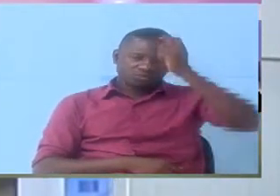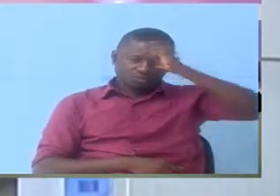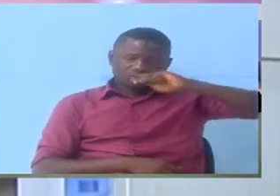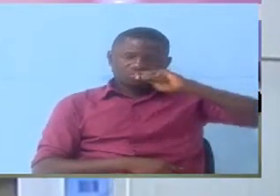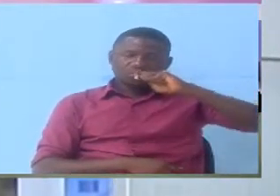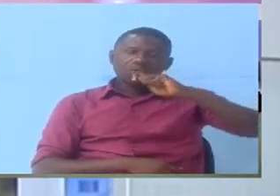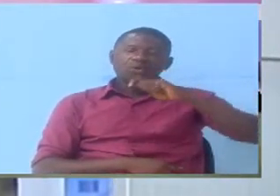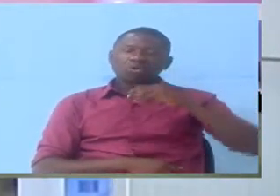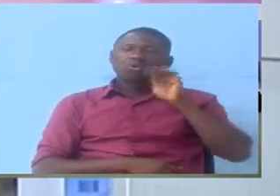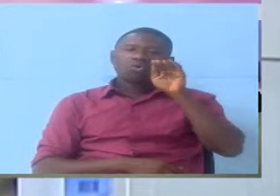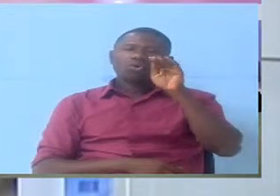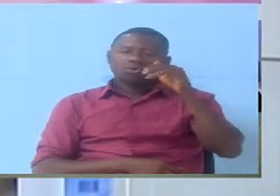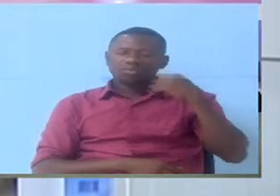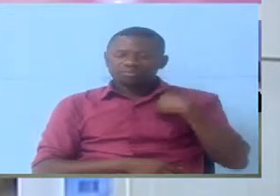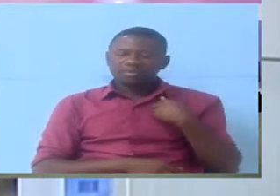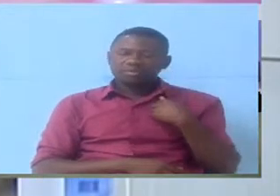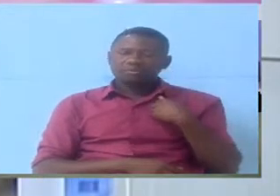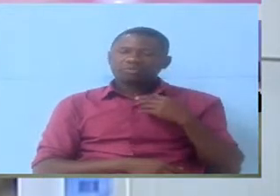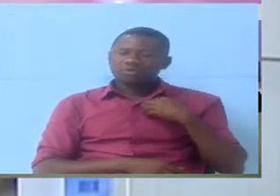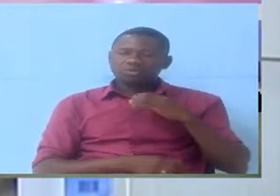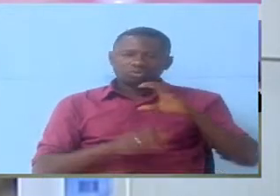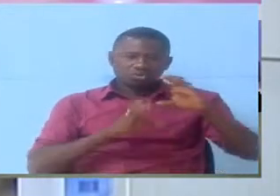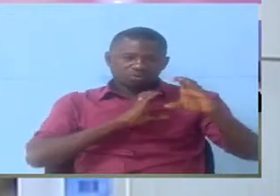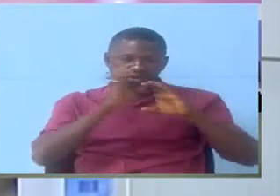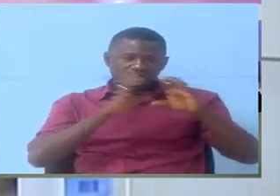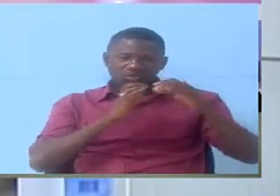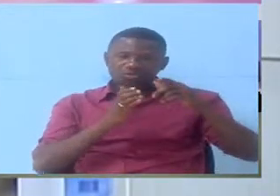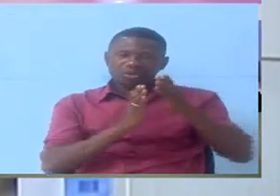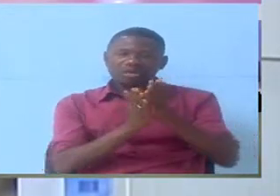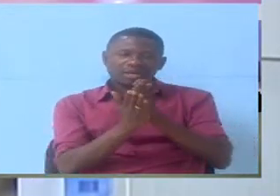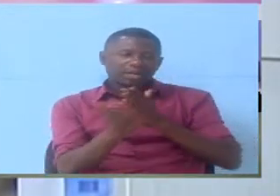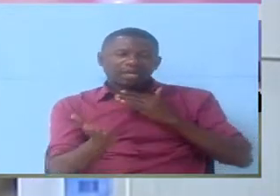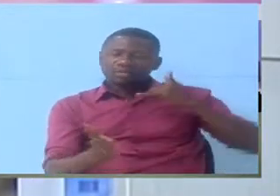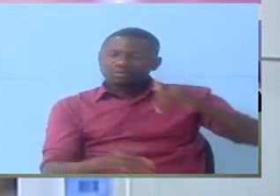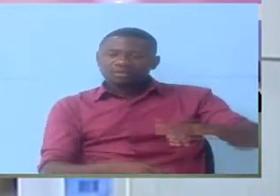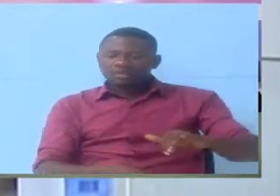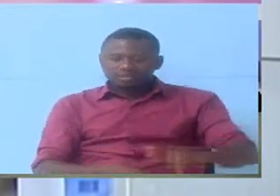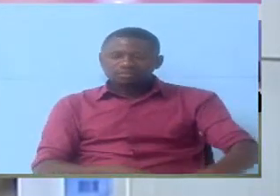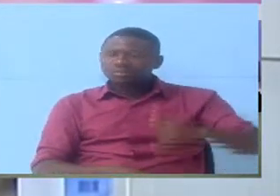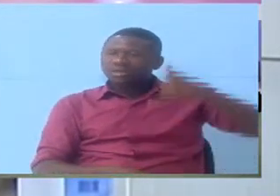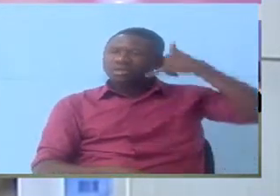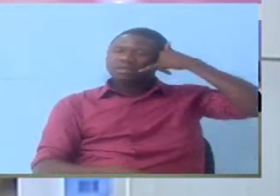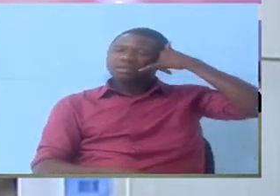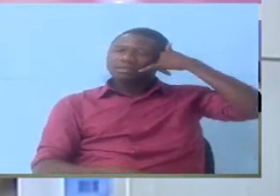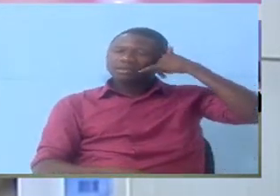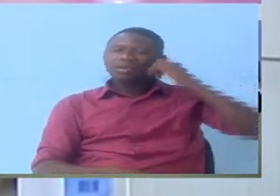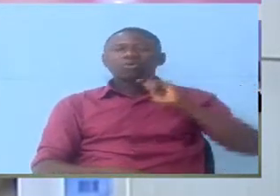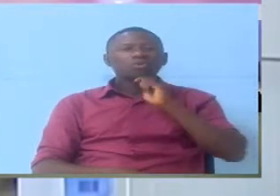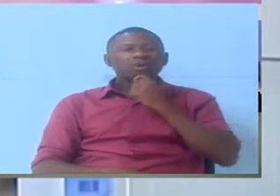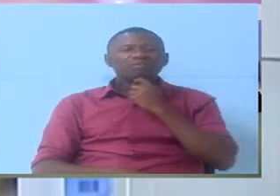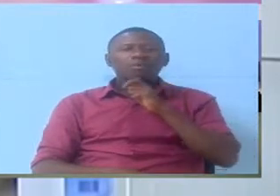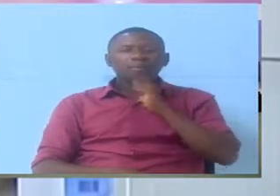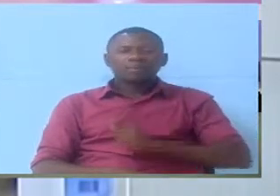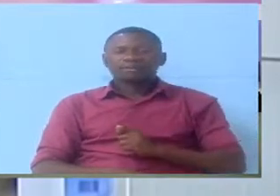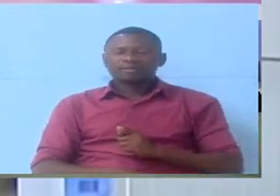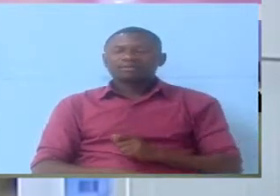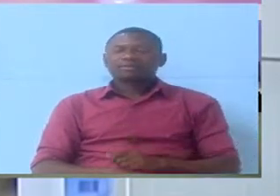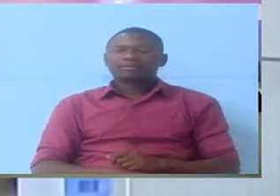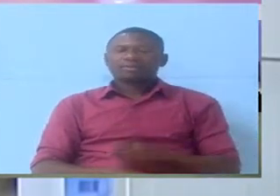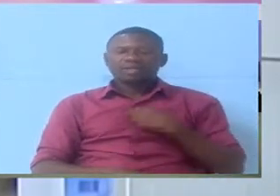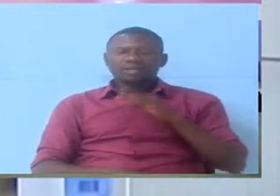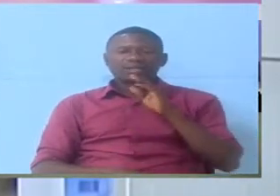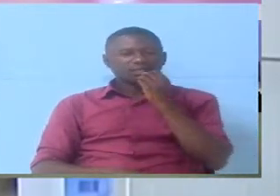intercom. I said, good afternoon, sir. Maybe I said,